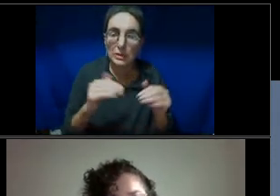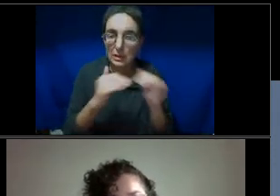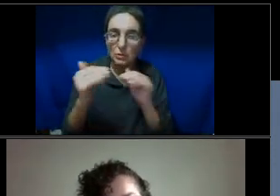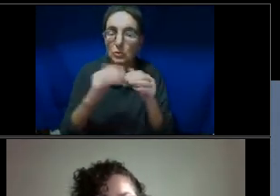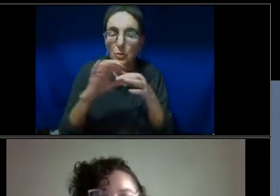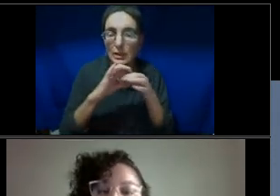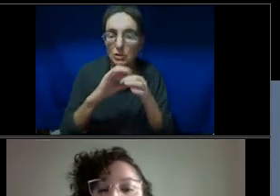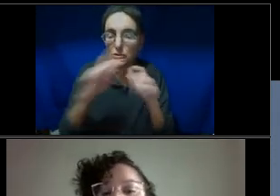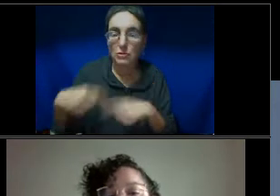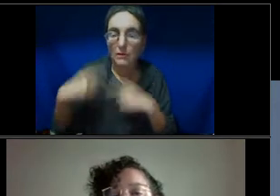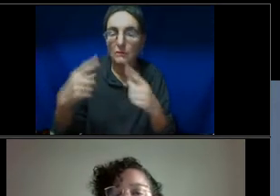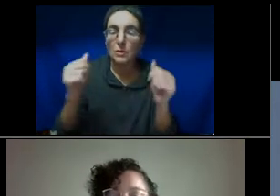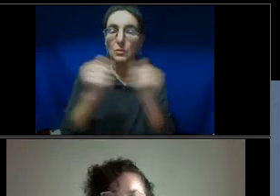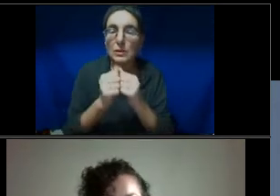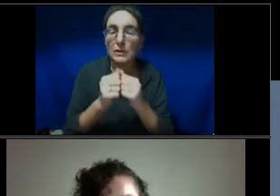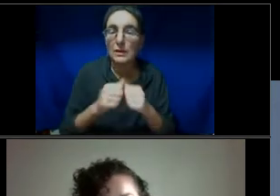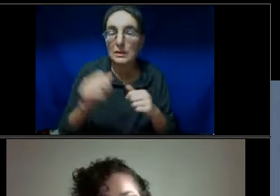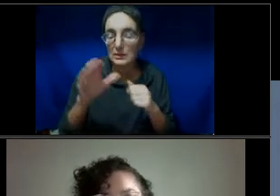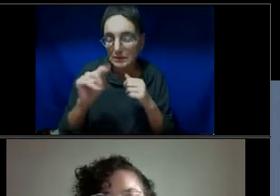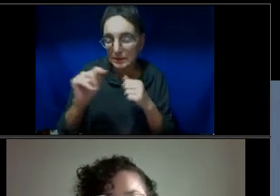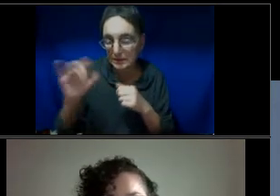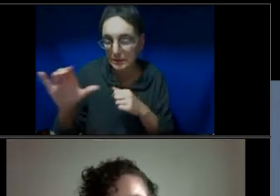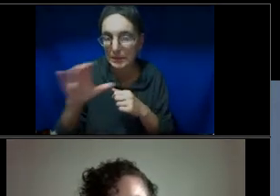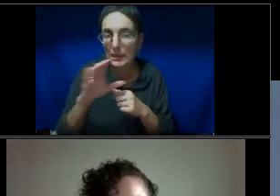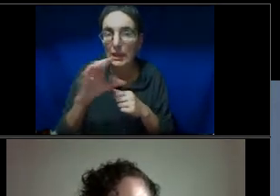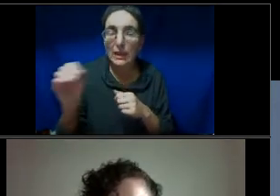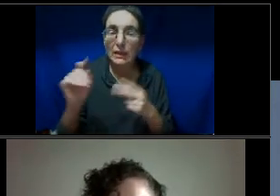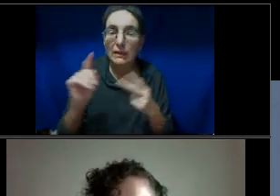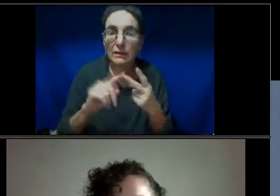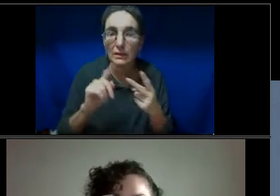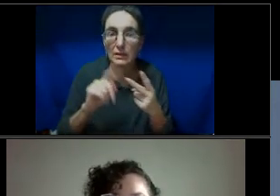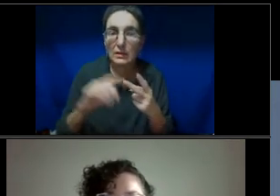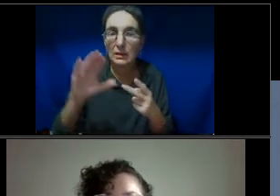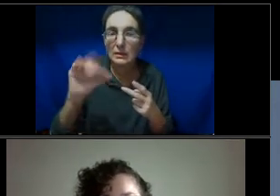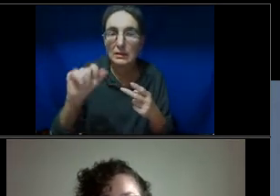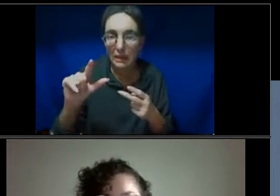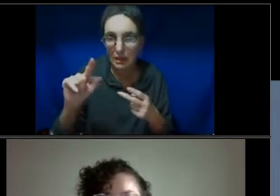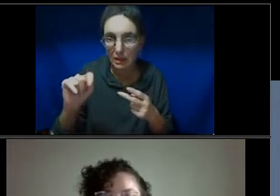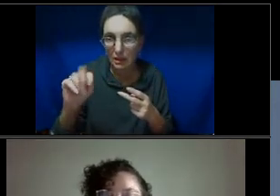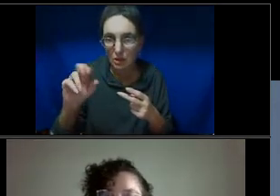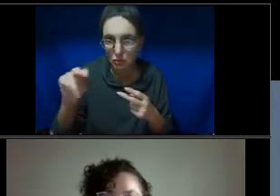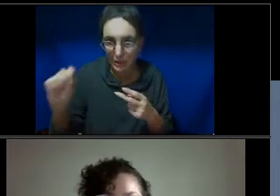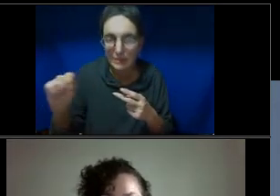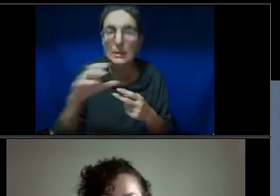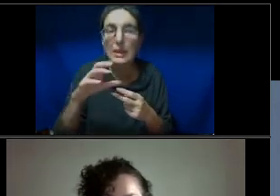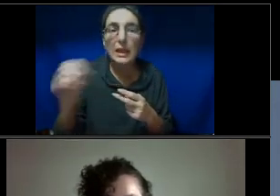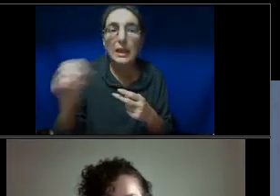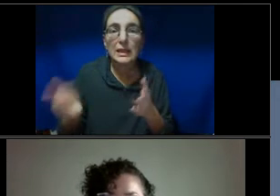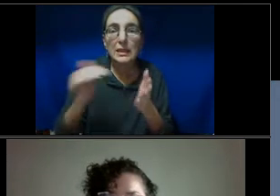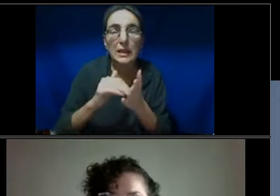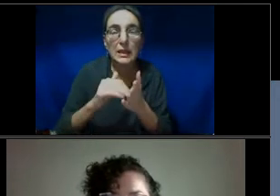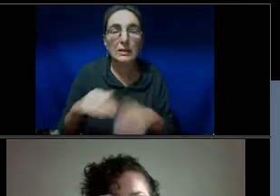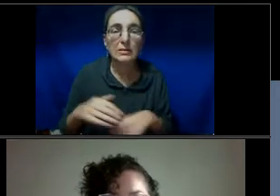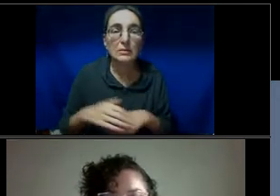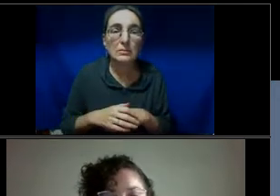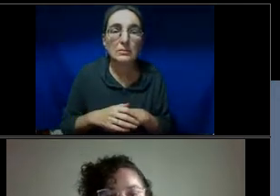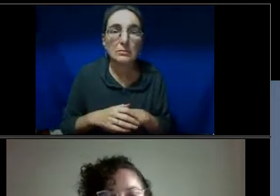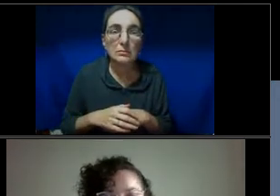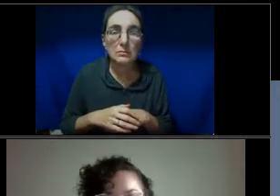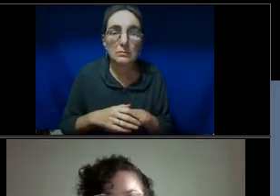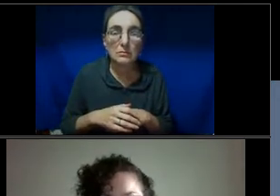California State Transportation Agency, the CTC, and Caltrans. And again, featuring